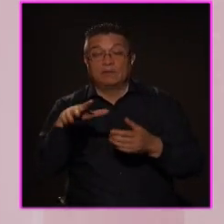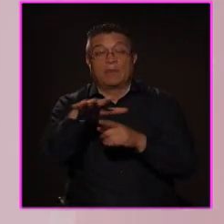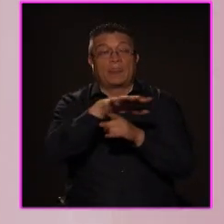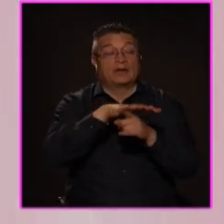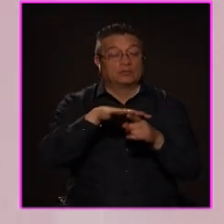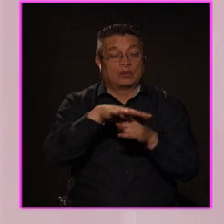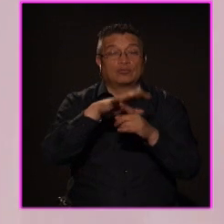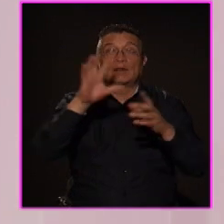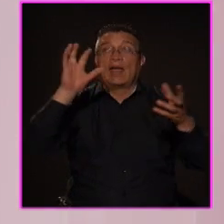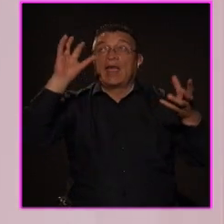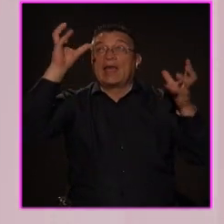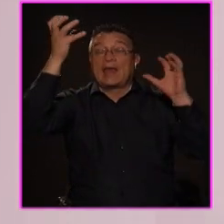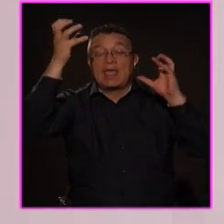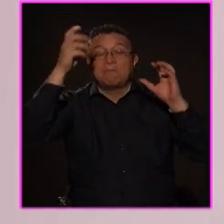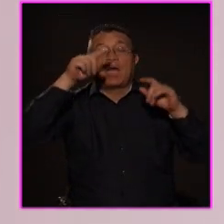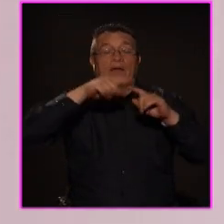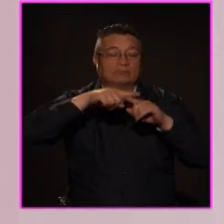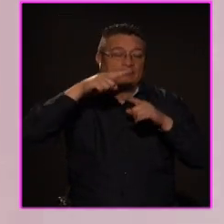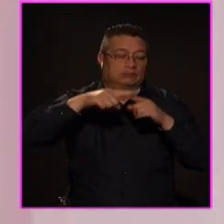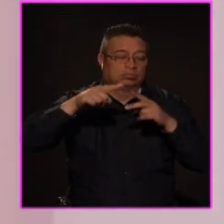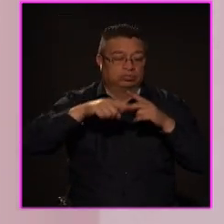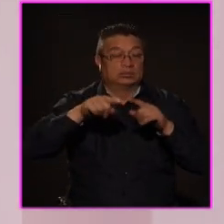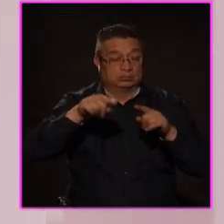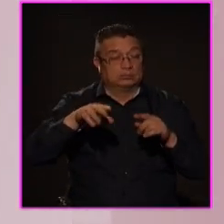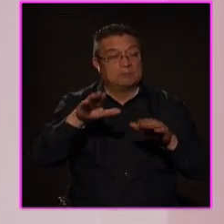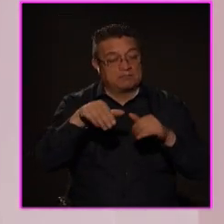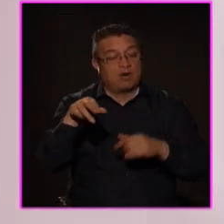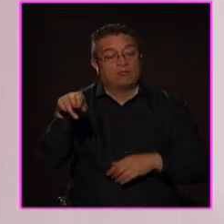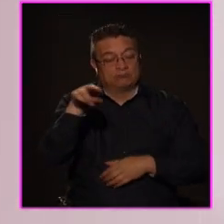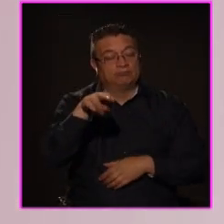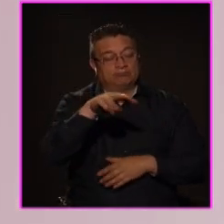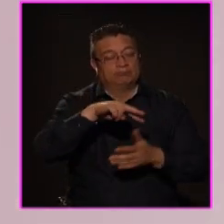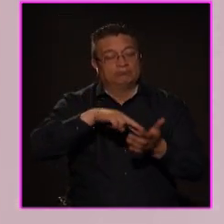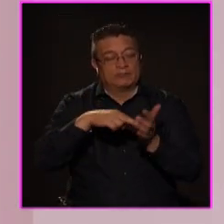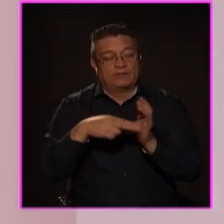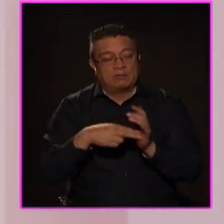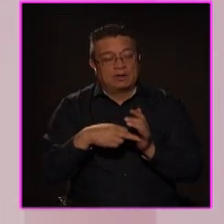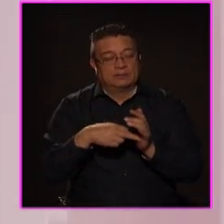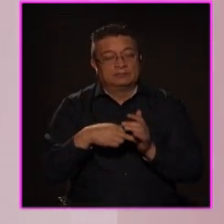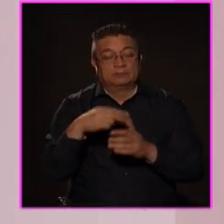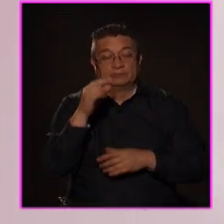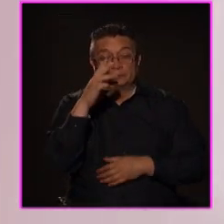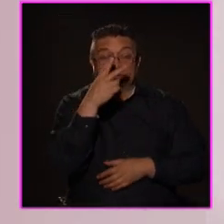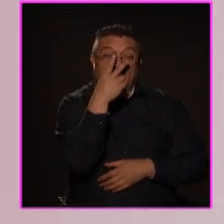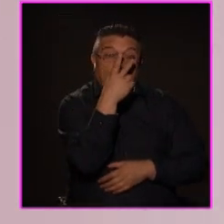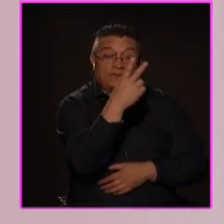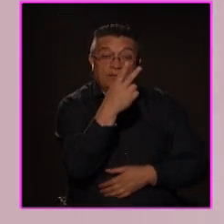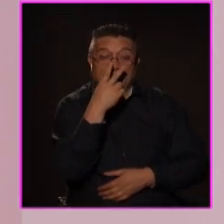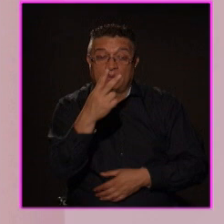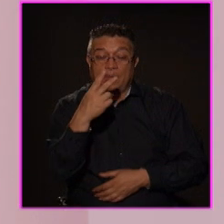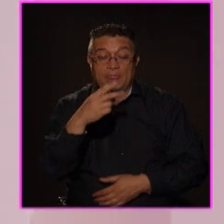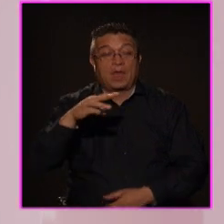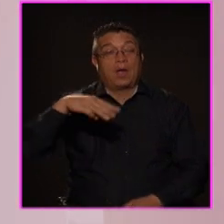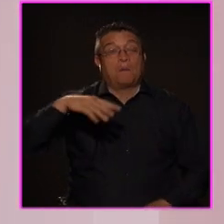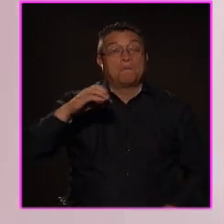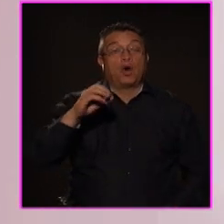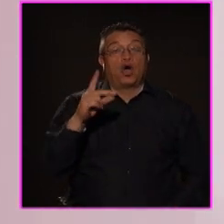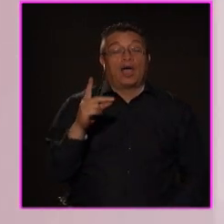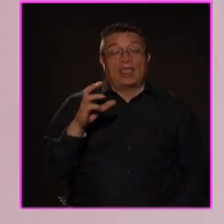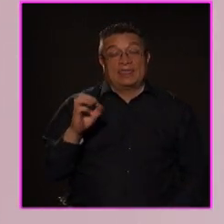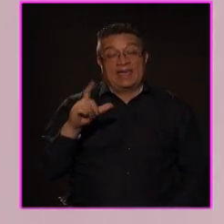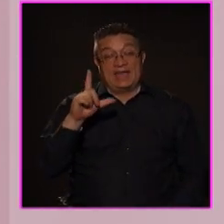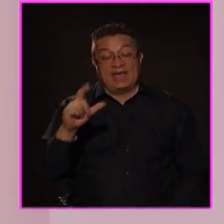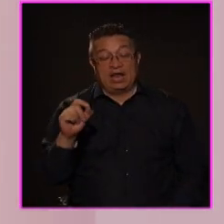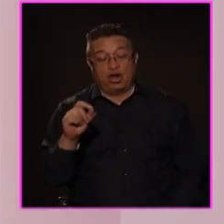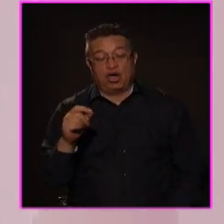that's still a problem for self-driving vehicles. If we look at large language models, you probably heard that they are said